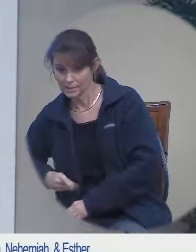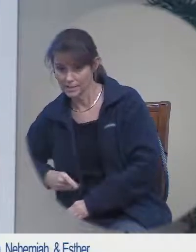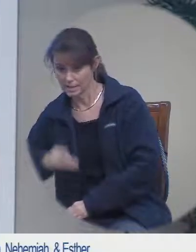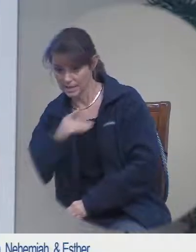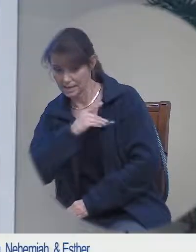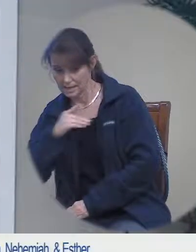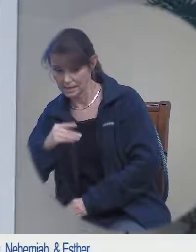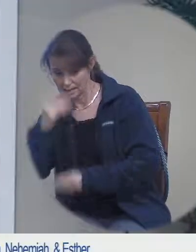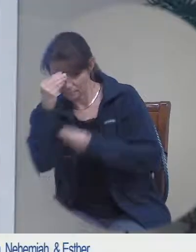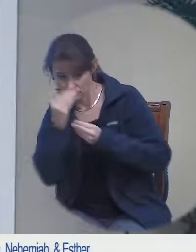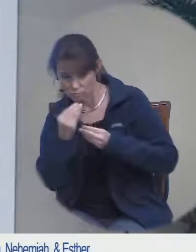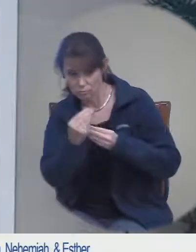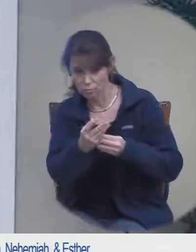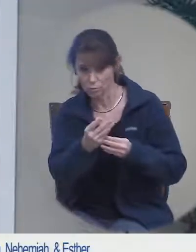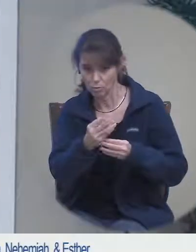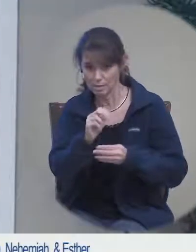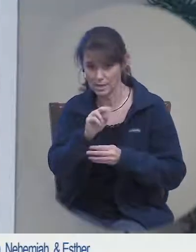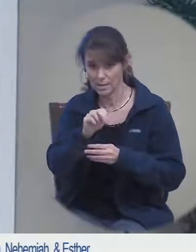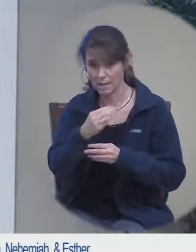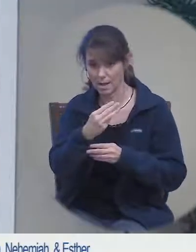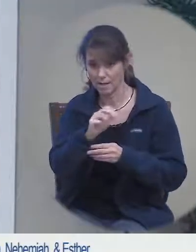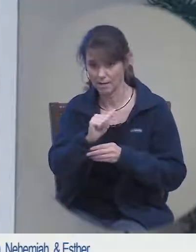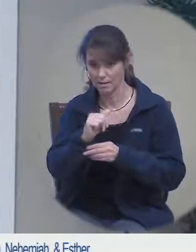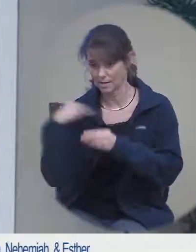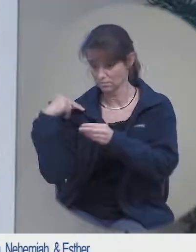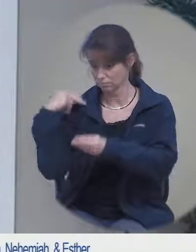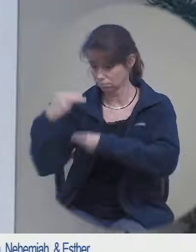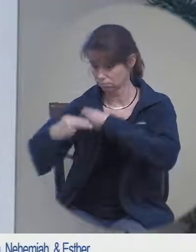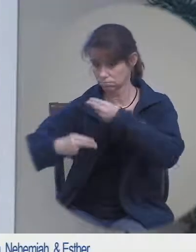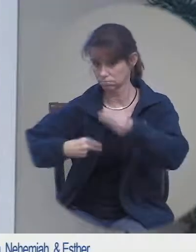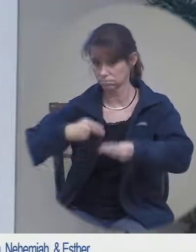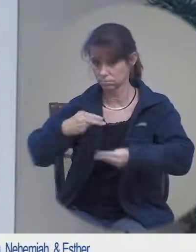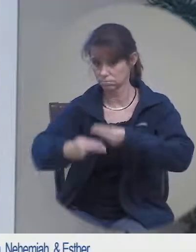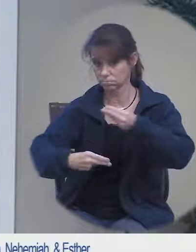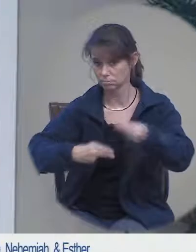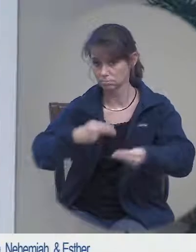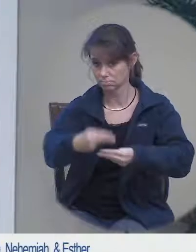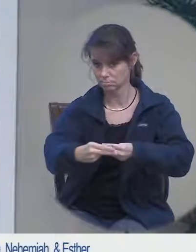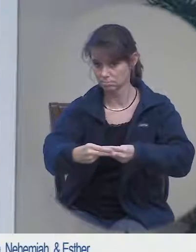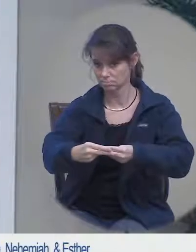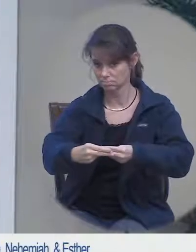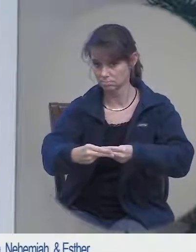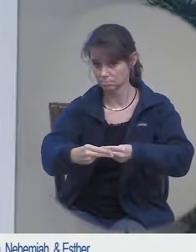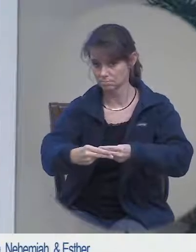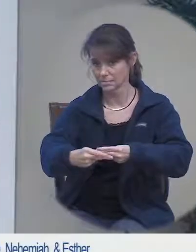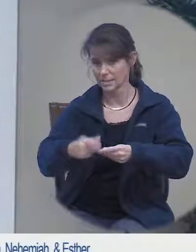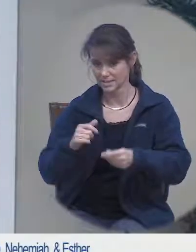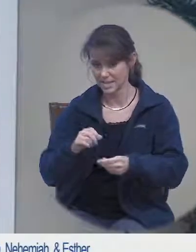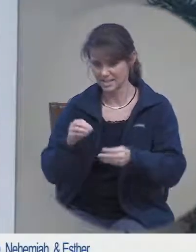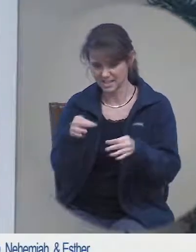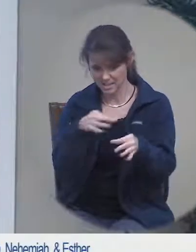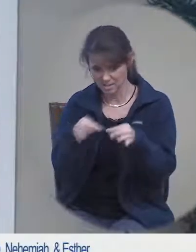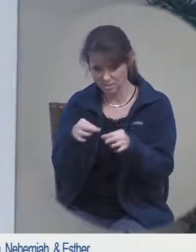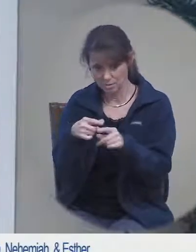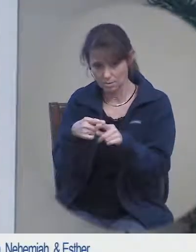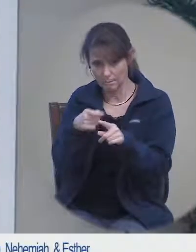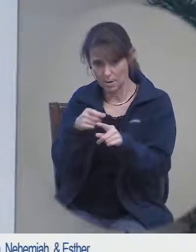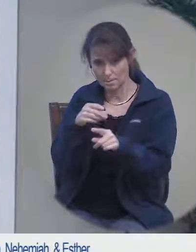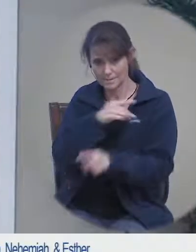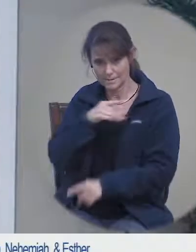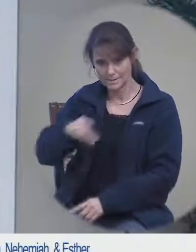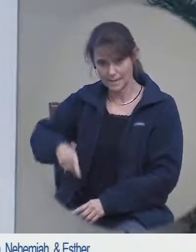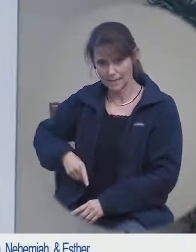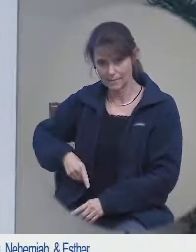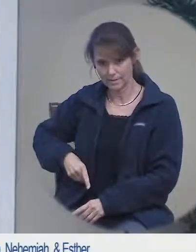12. He talks about there as prescribed by David, the man of God. Or if you will, look over